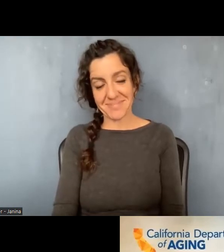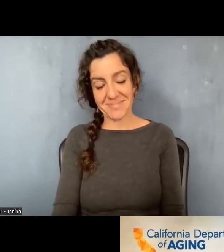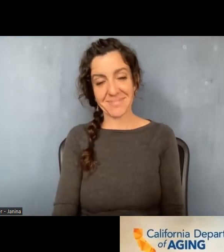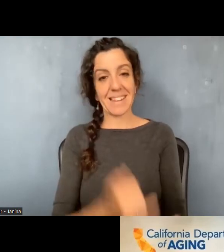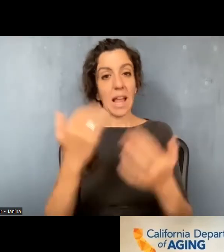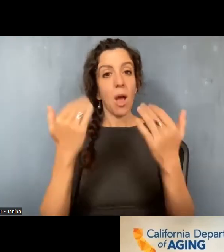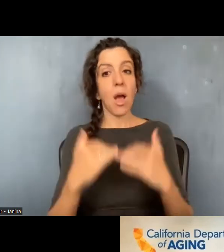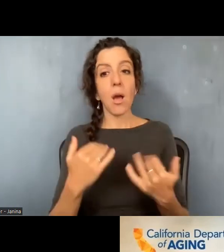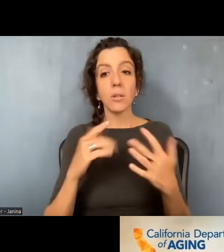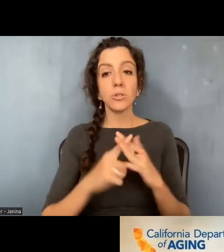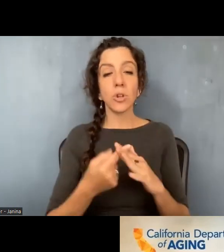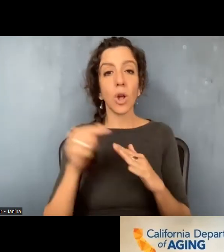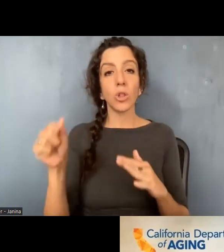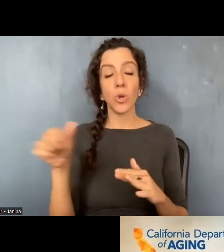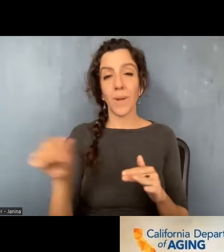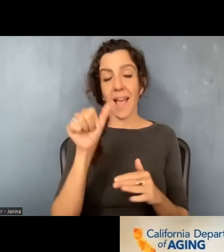the Q&A portion.